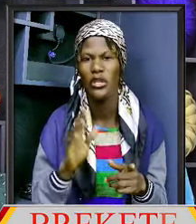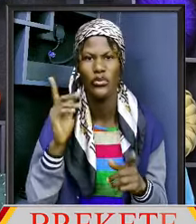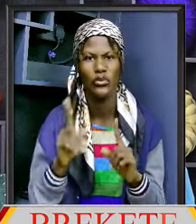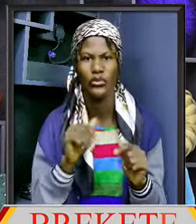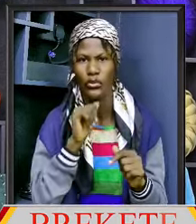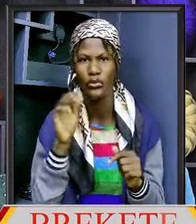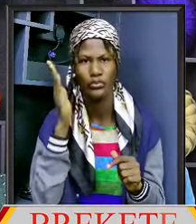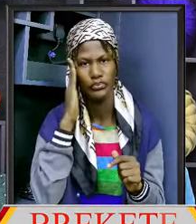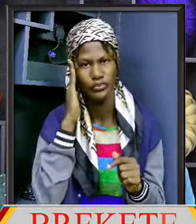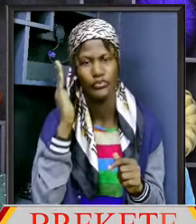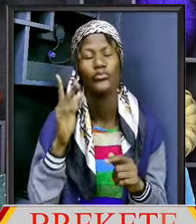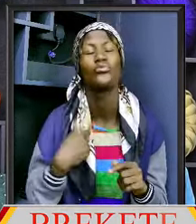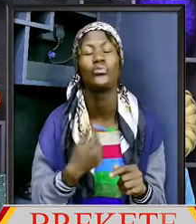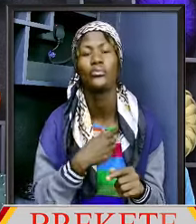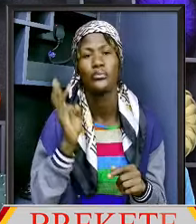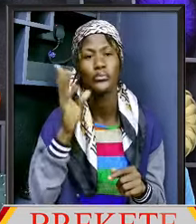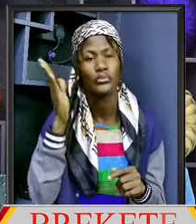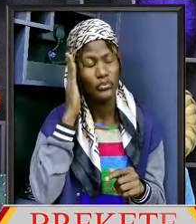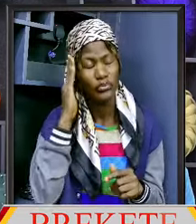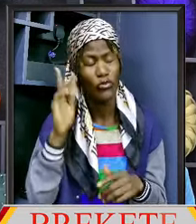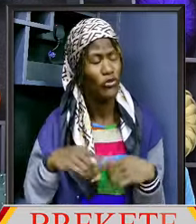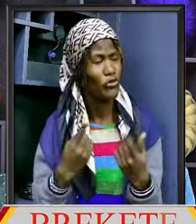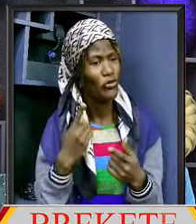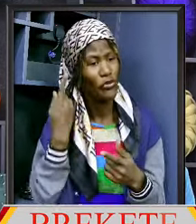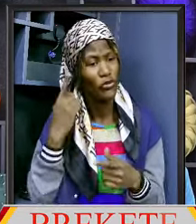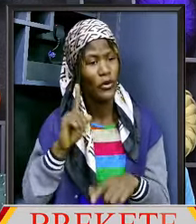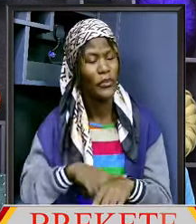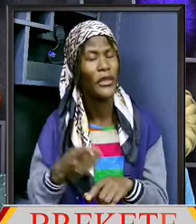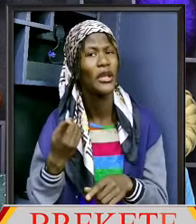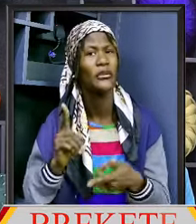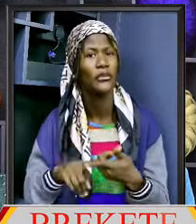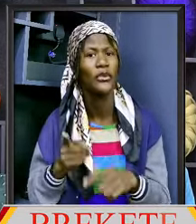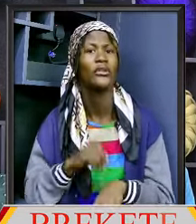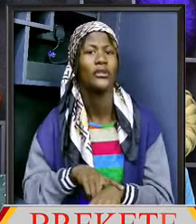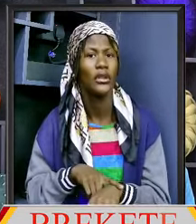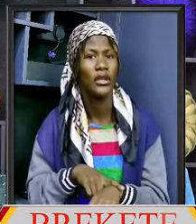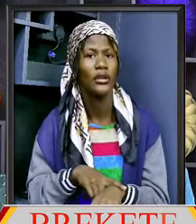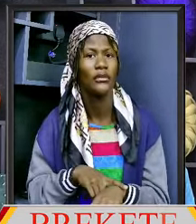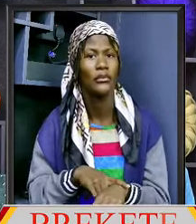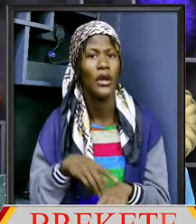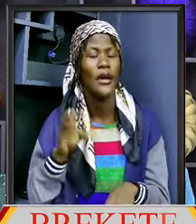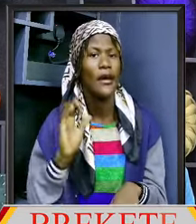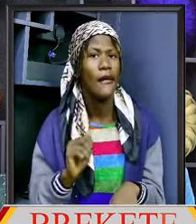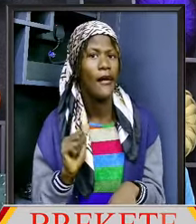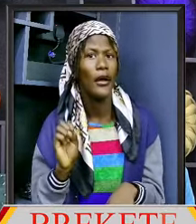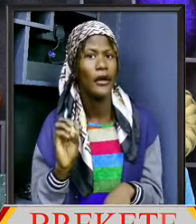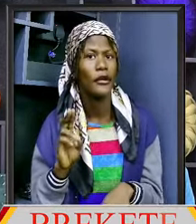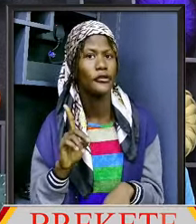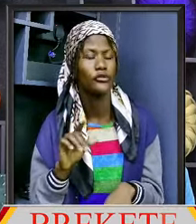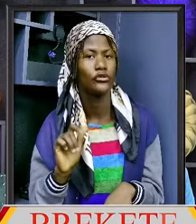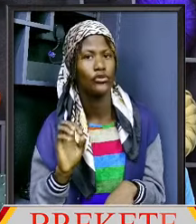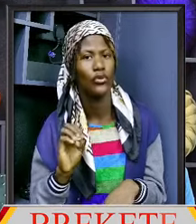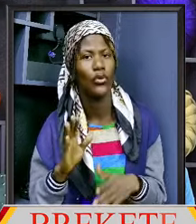say, from time to time, council they waka enter go check.